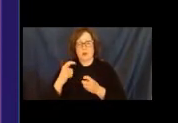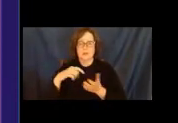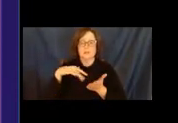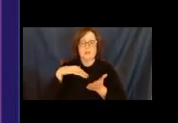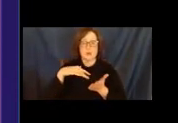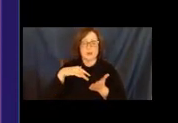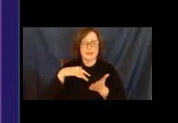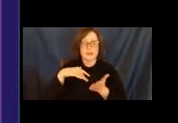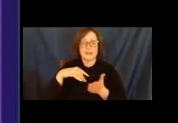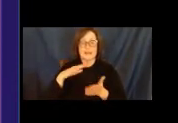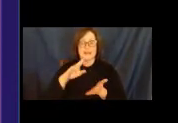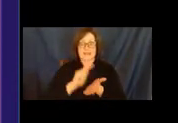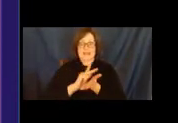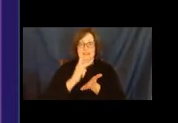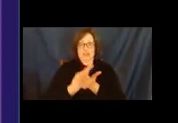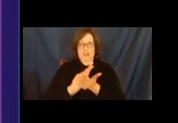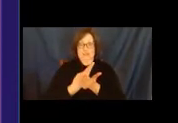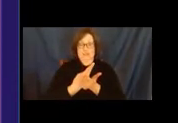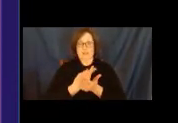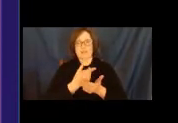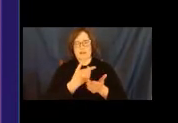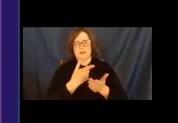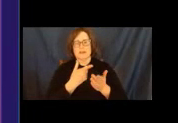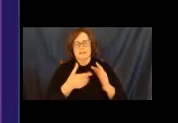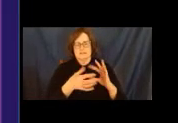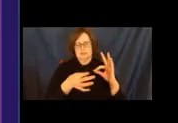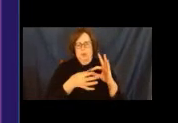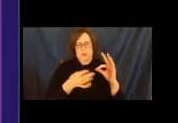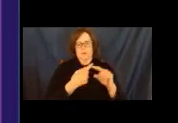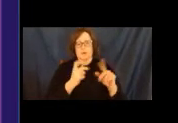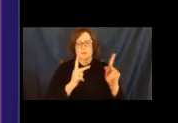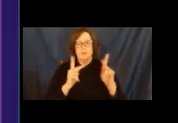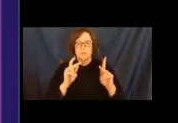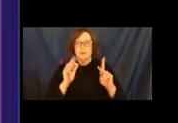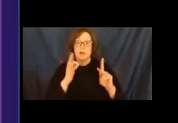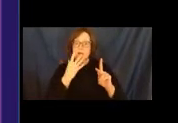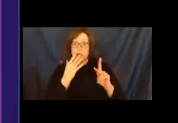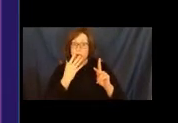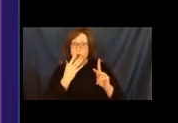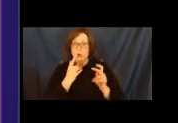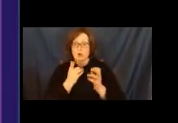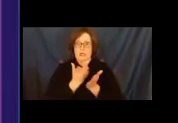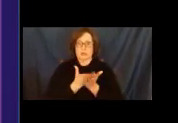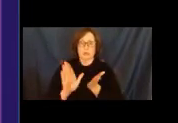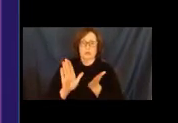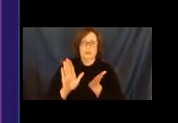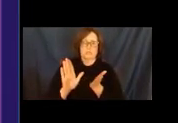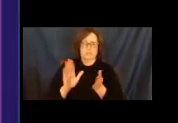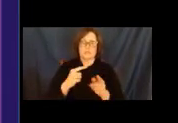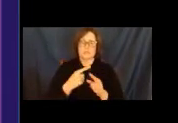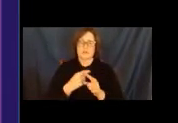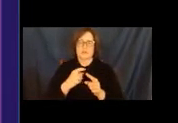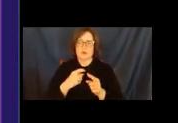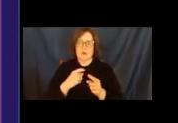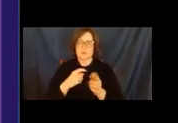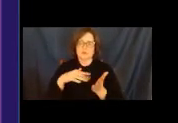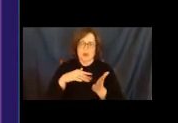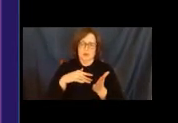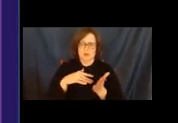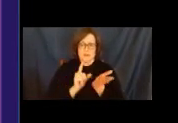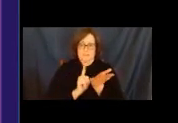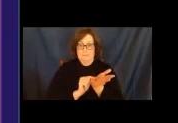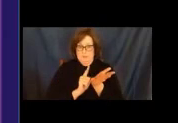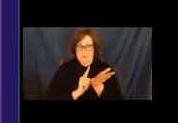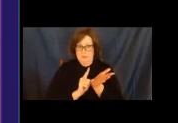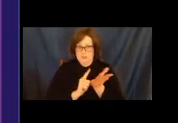Excluded, Testimonies by People of Color in Scholarly Publishing. And I want to share 2 of these testimonies. During a